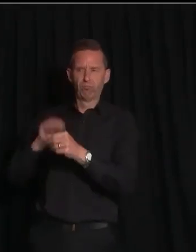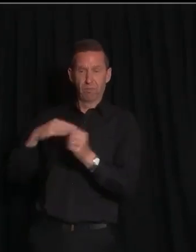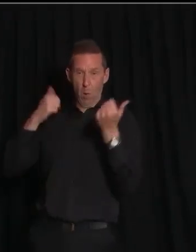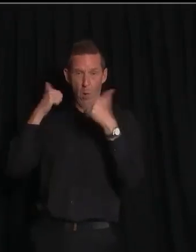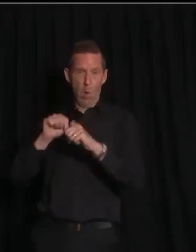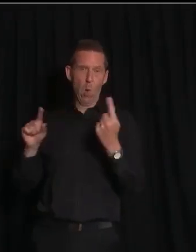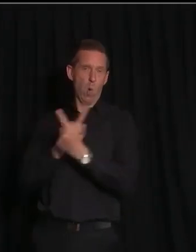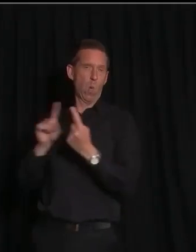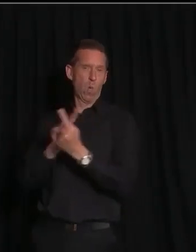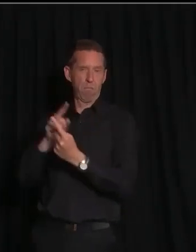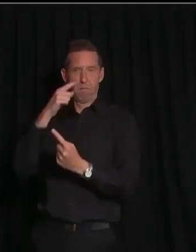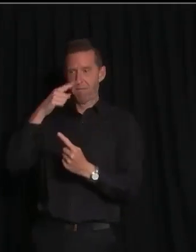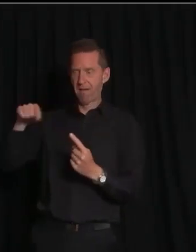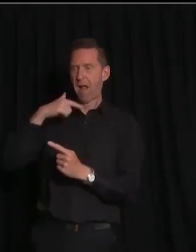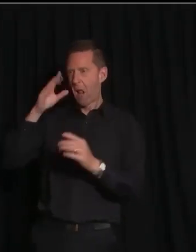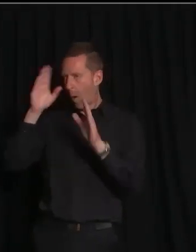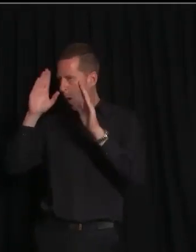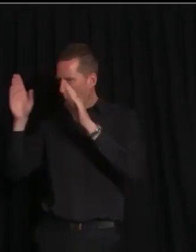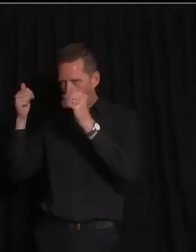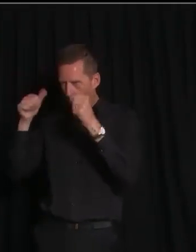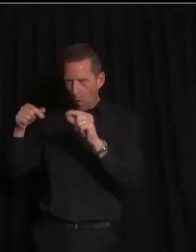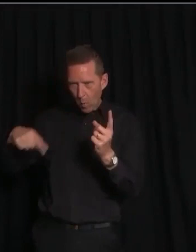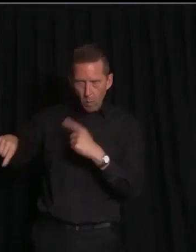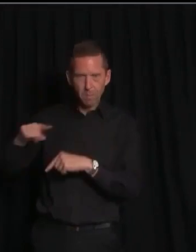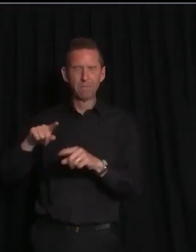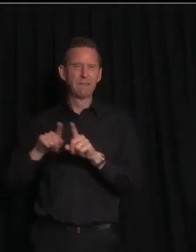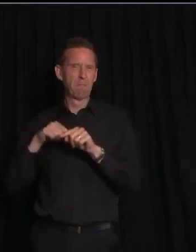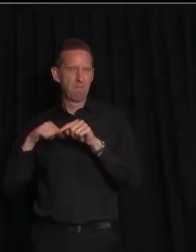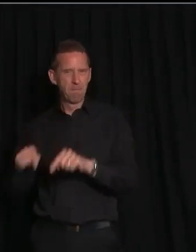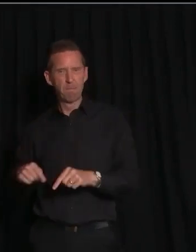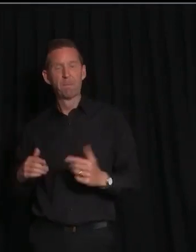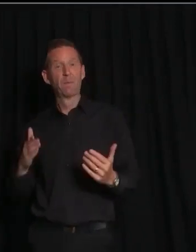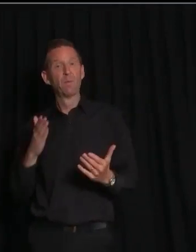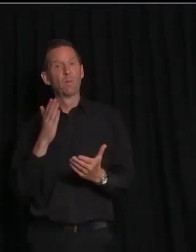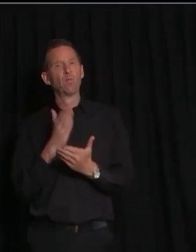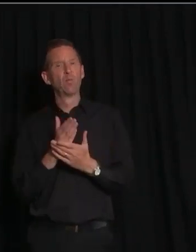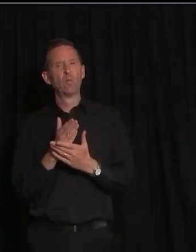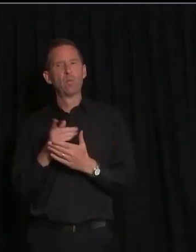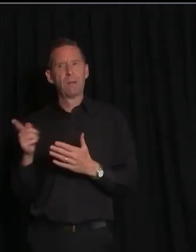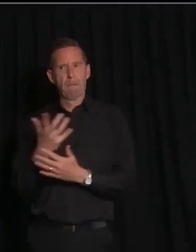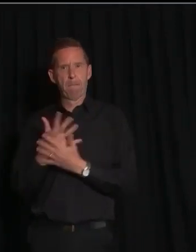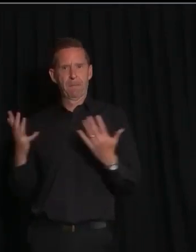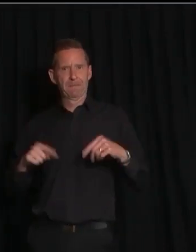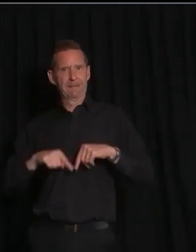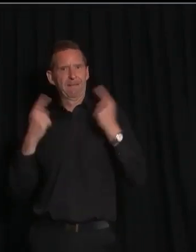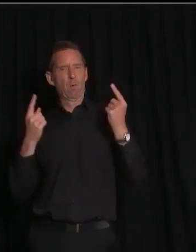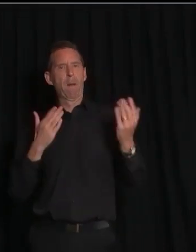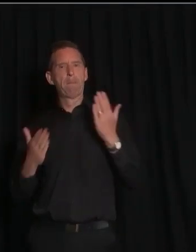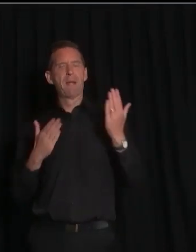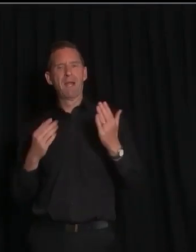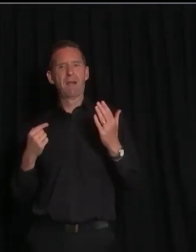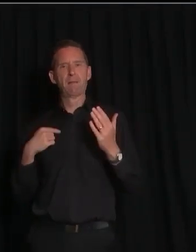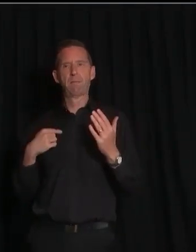there. When I see them, I'm like, oh my, hi, the whole time that I'm there. And so it's such a change from being in this environment where